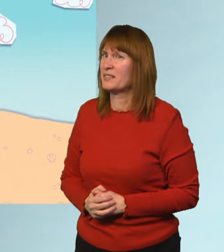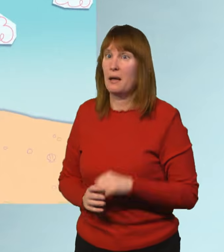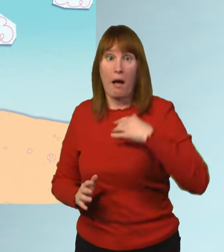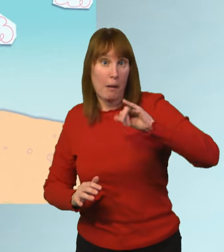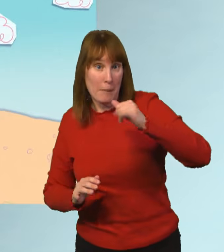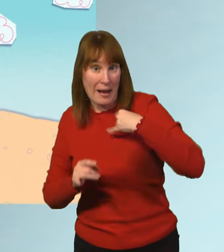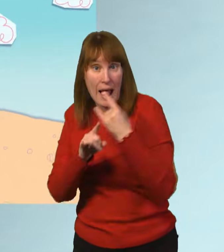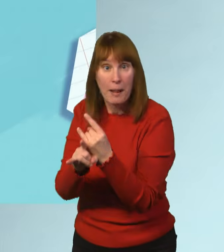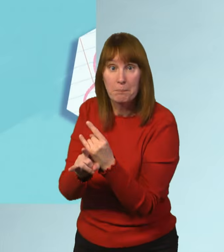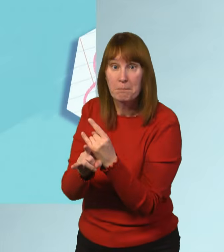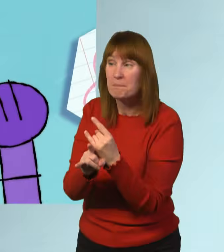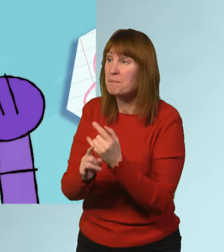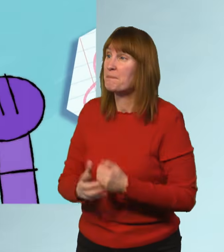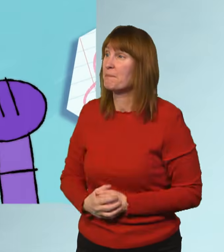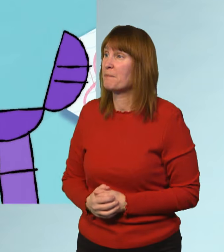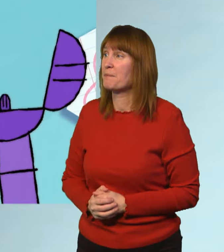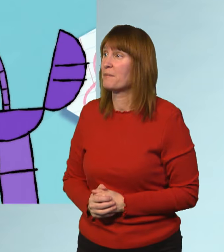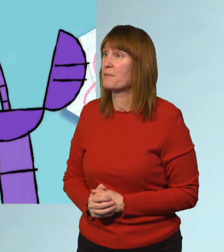Maybe I can help.